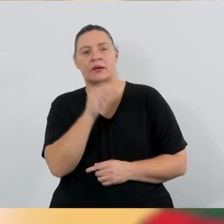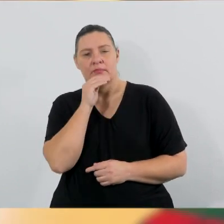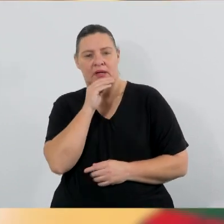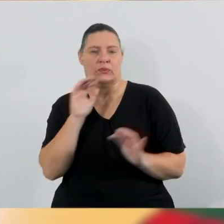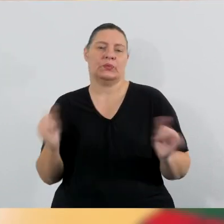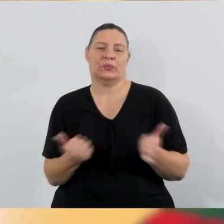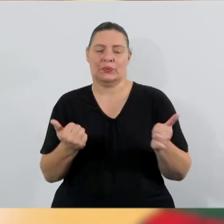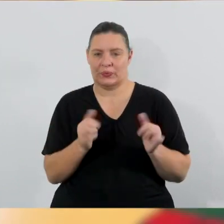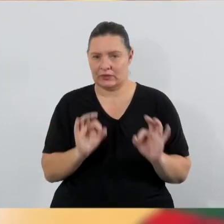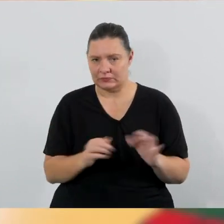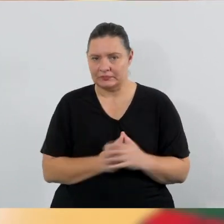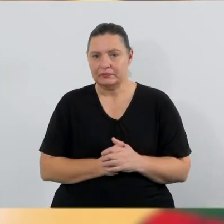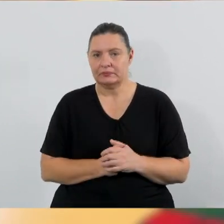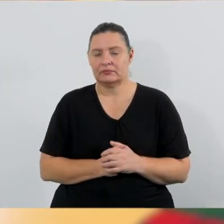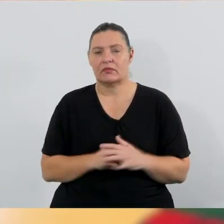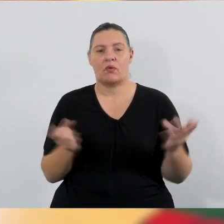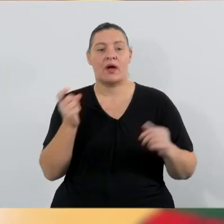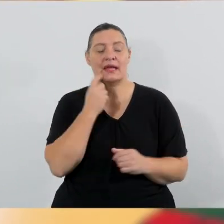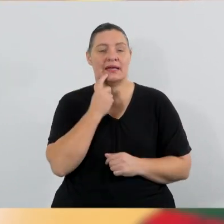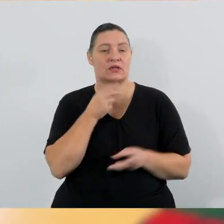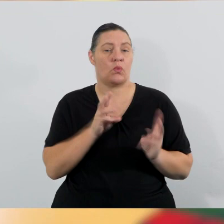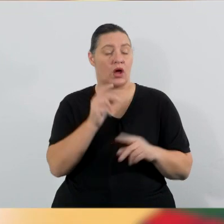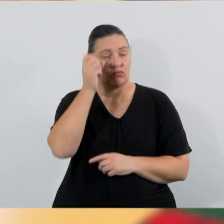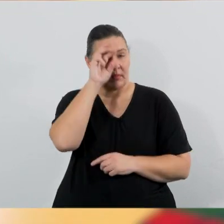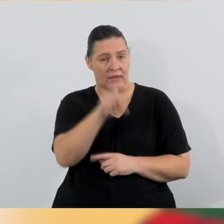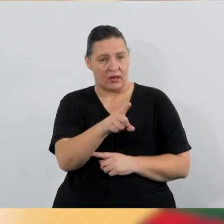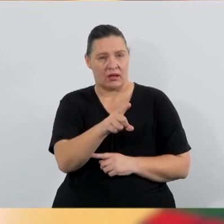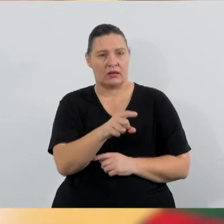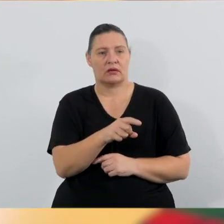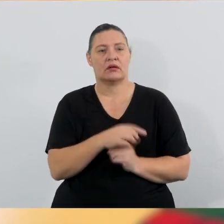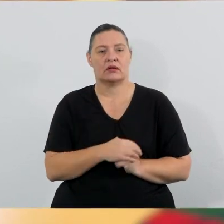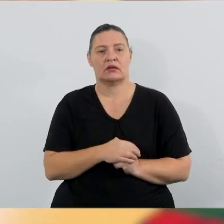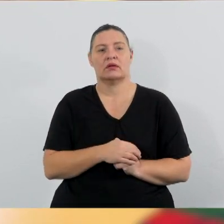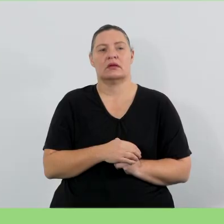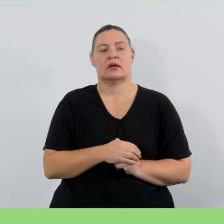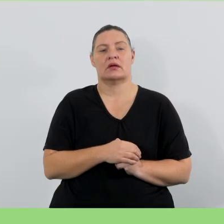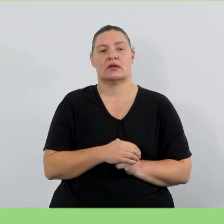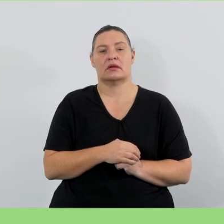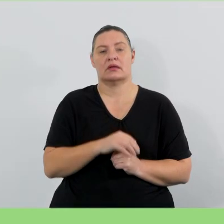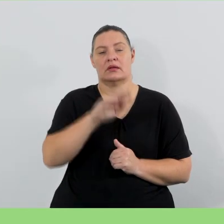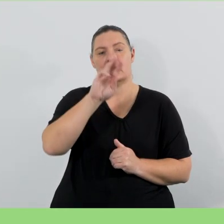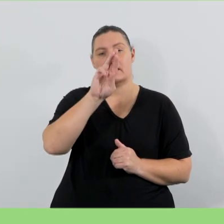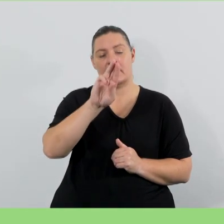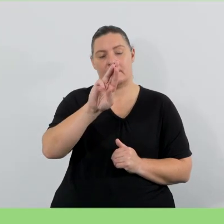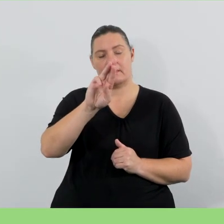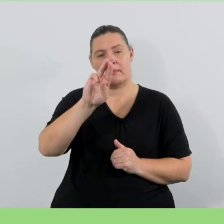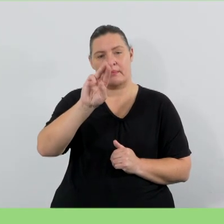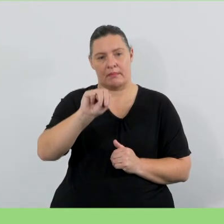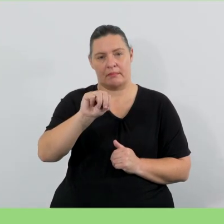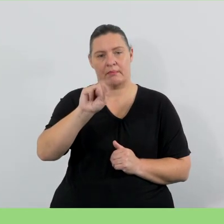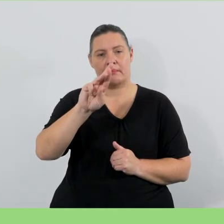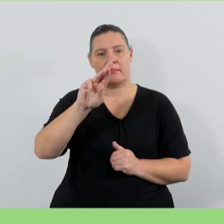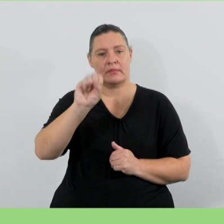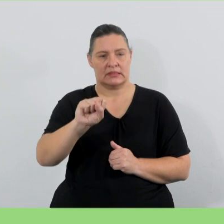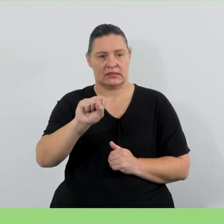are very good. One of the easiest ways to remember them is the acronym Mrs. Green. So if you look at the first 3 alphabets, they